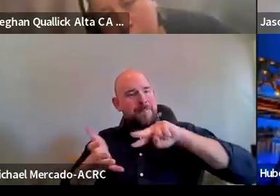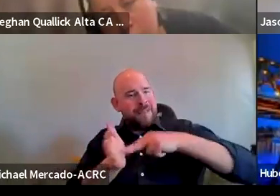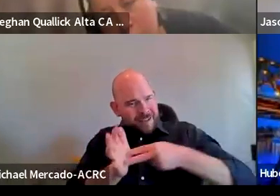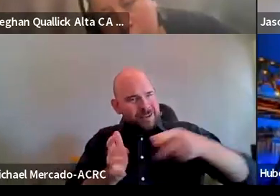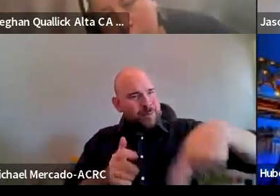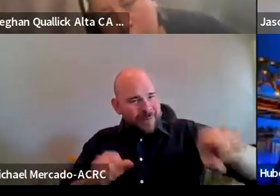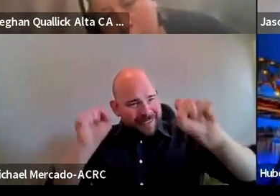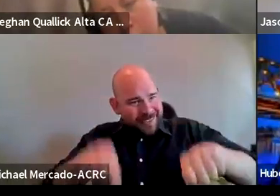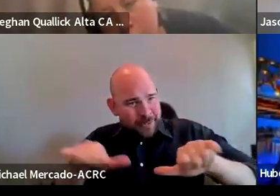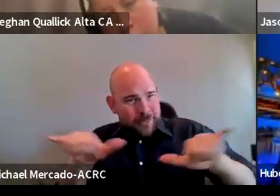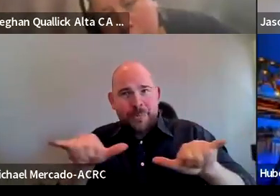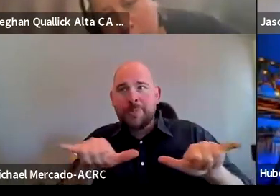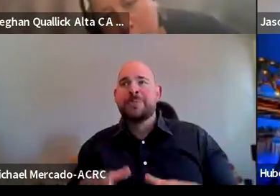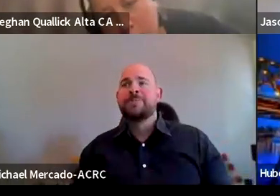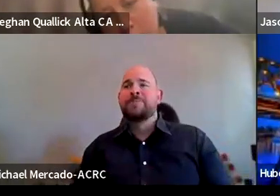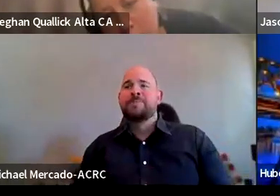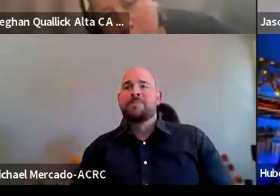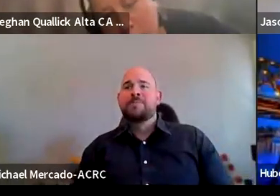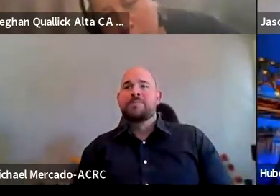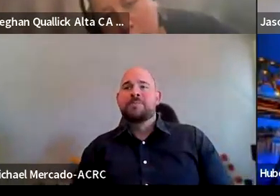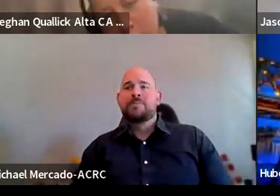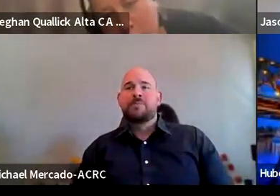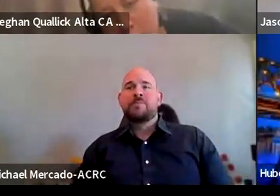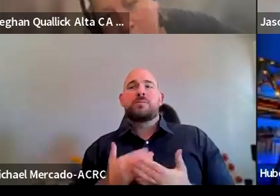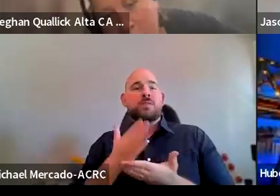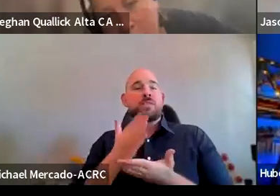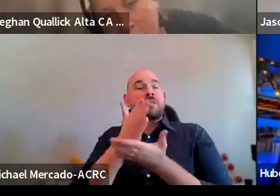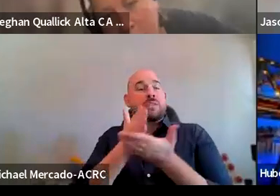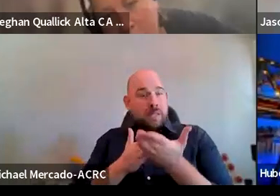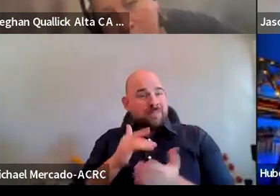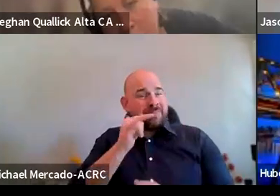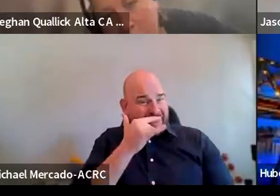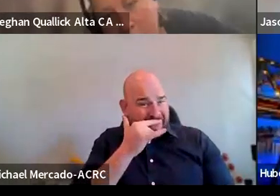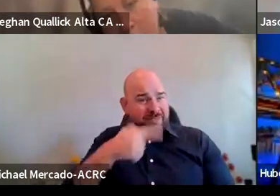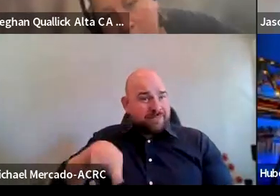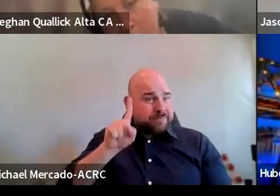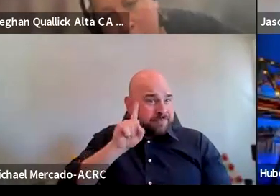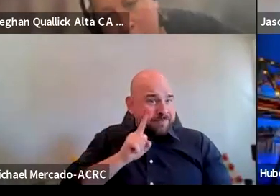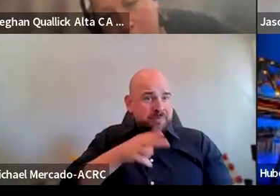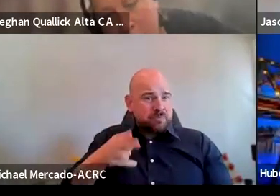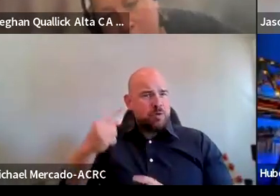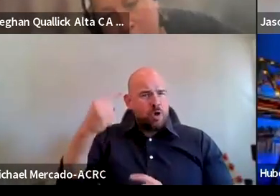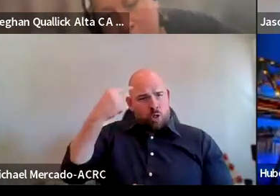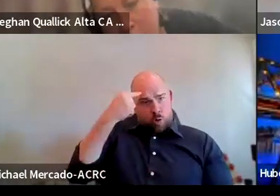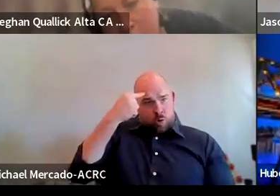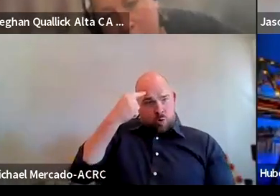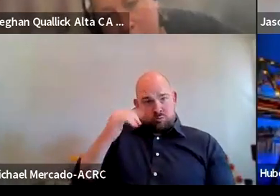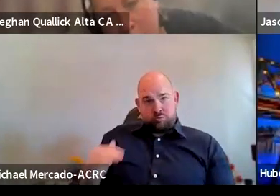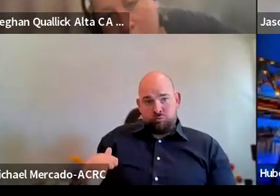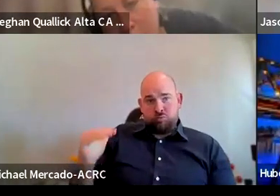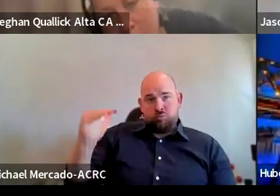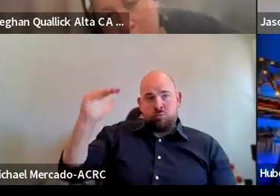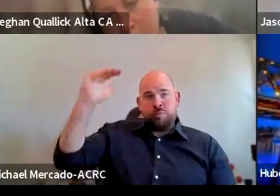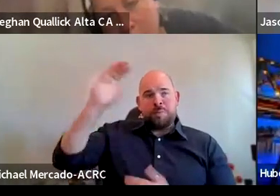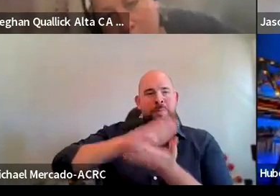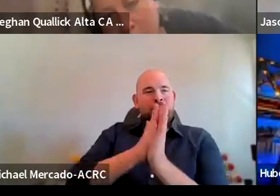often see successful deaf adults. But once they do see a successful deaf or hard of hearing adult, they think, oh, I can do that. I can